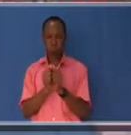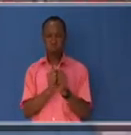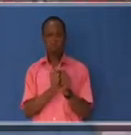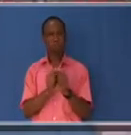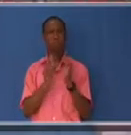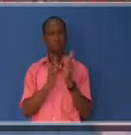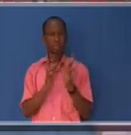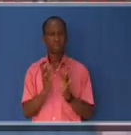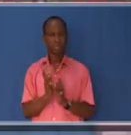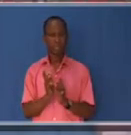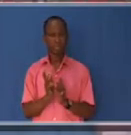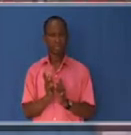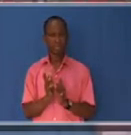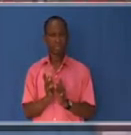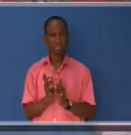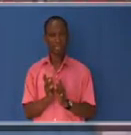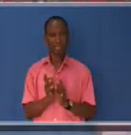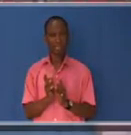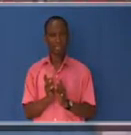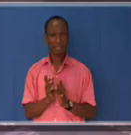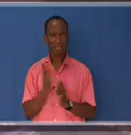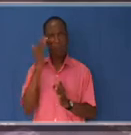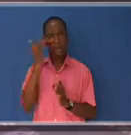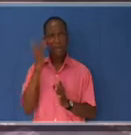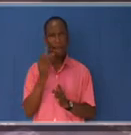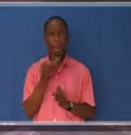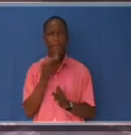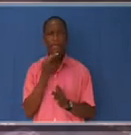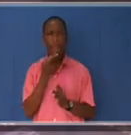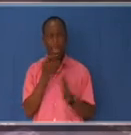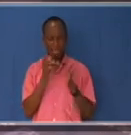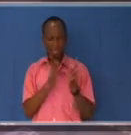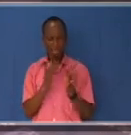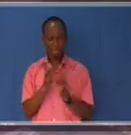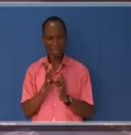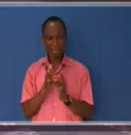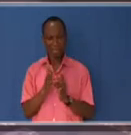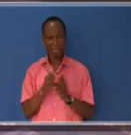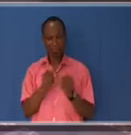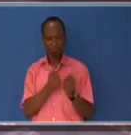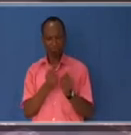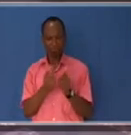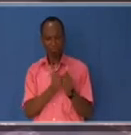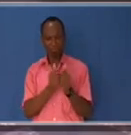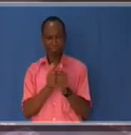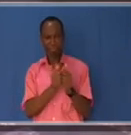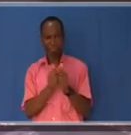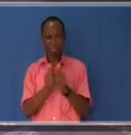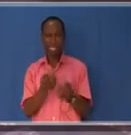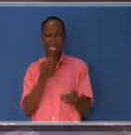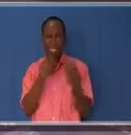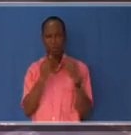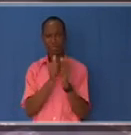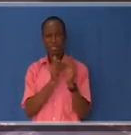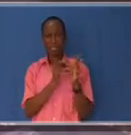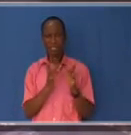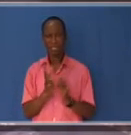Na hom kronkron be gu won so Pentecost da omo fitin Christ so ma se no Peter can say sa text